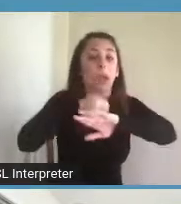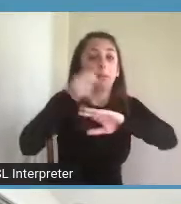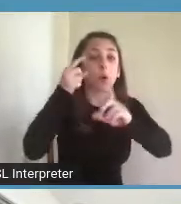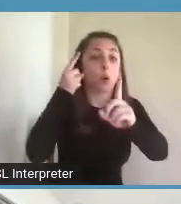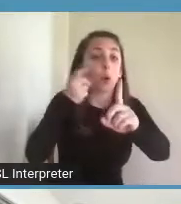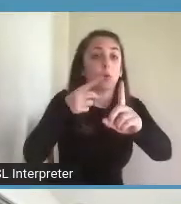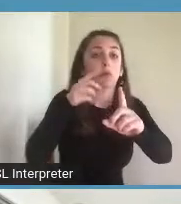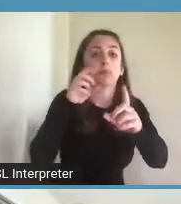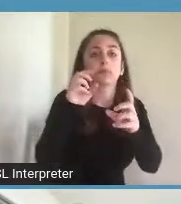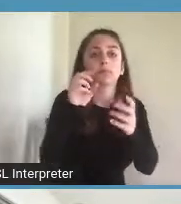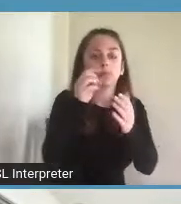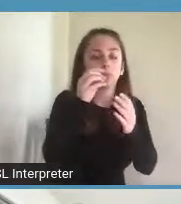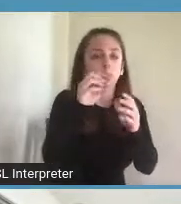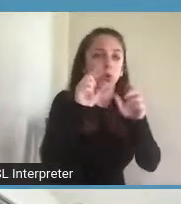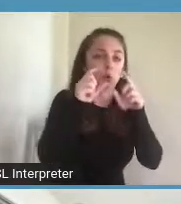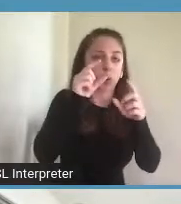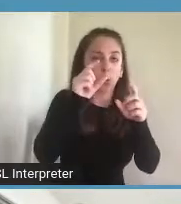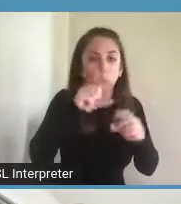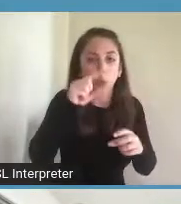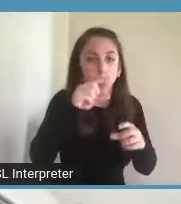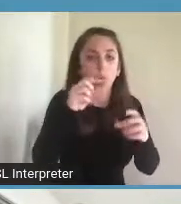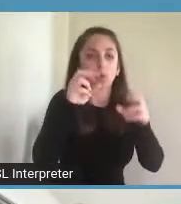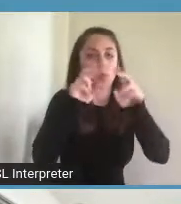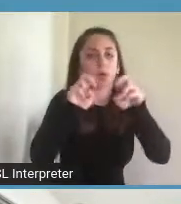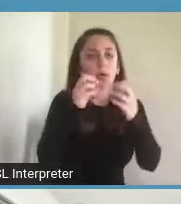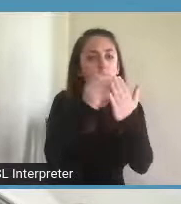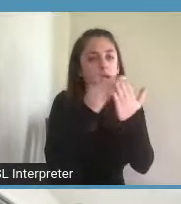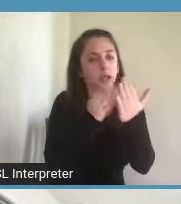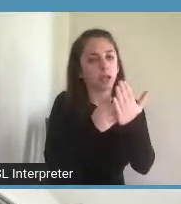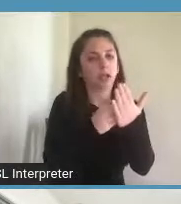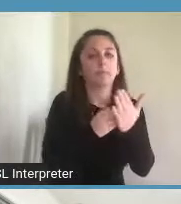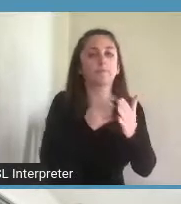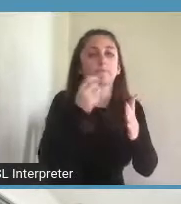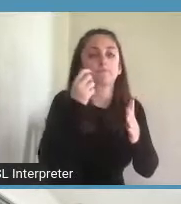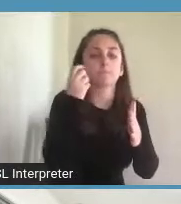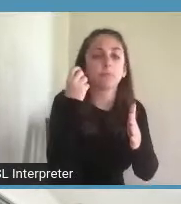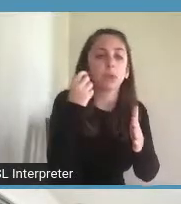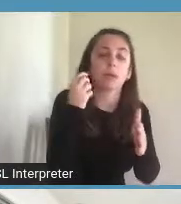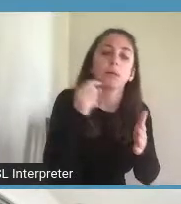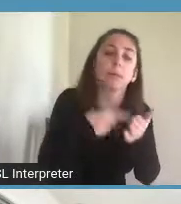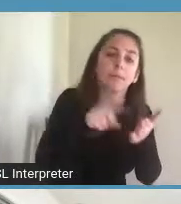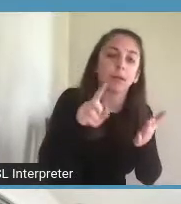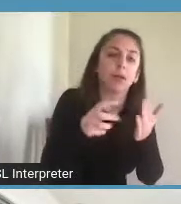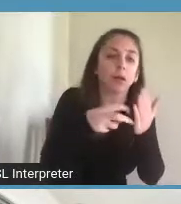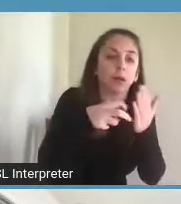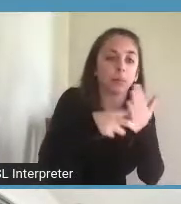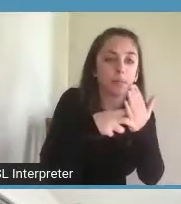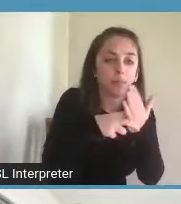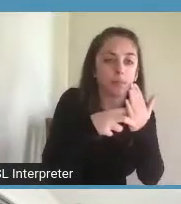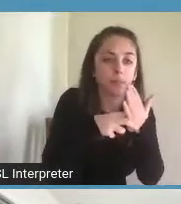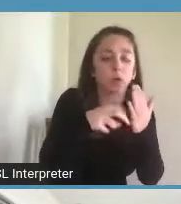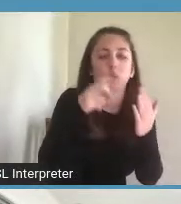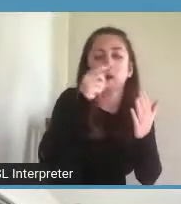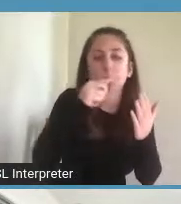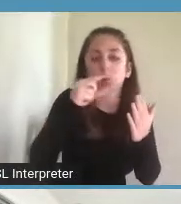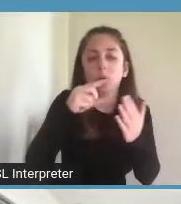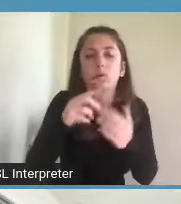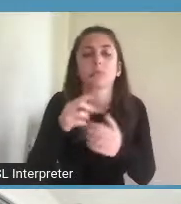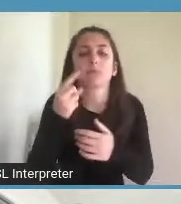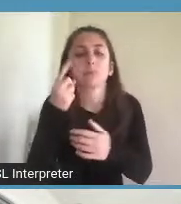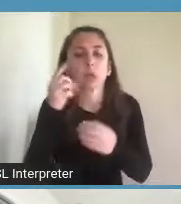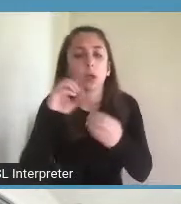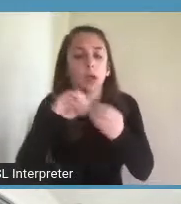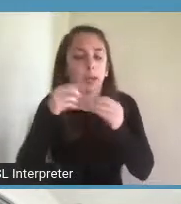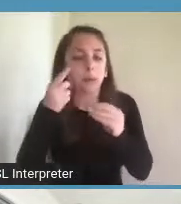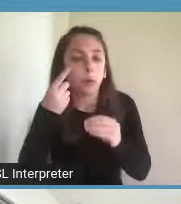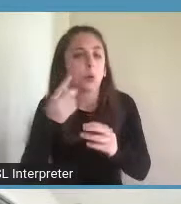is a goal of a ticket purchase. And so I can see here, again, Google is my number one driver, direct, and then